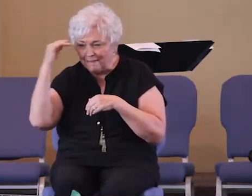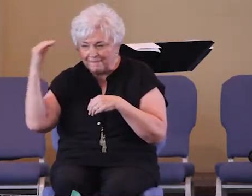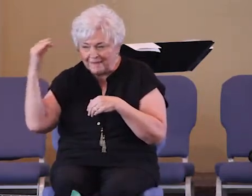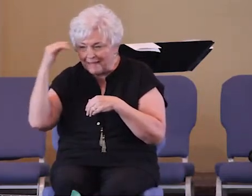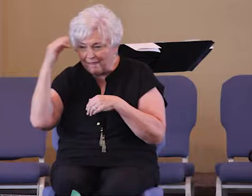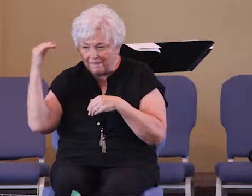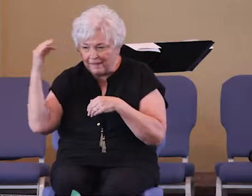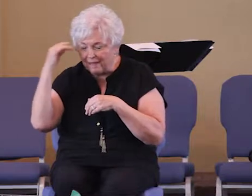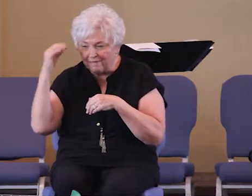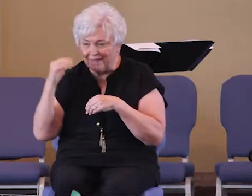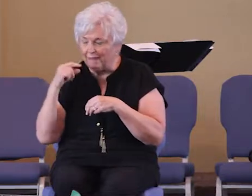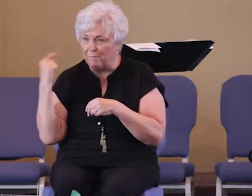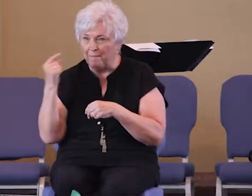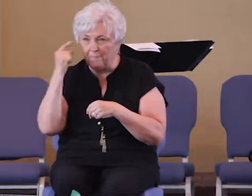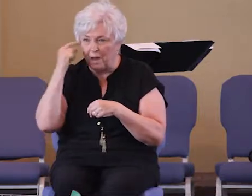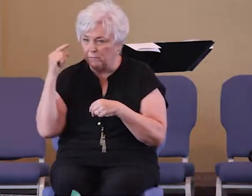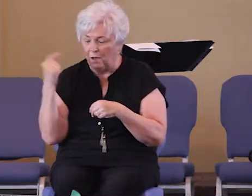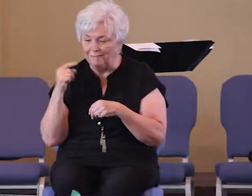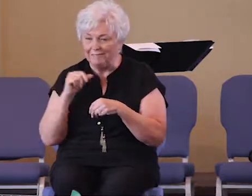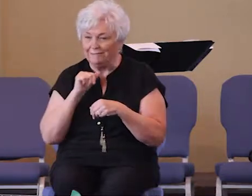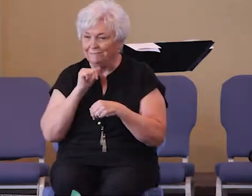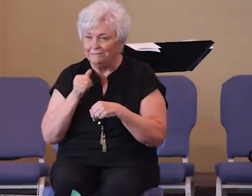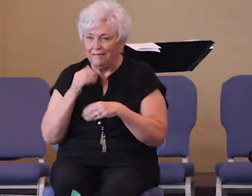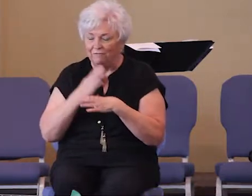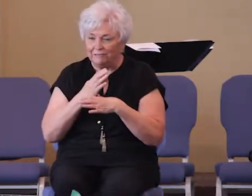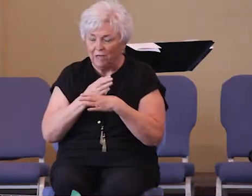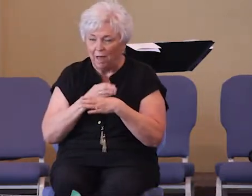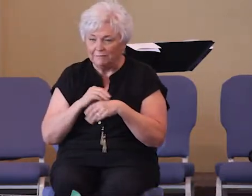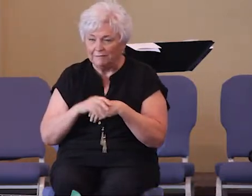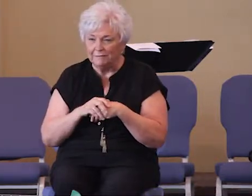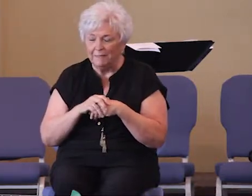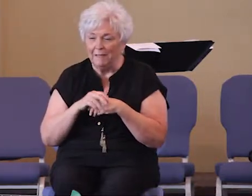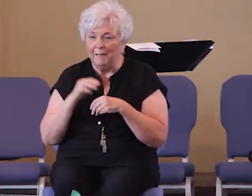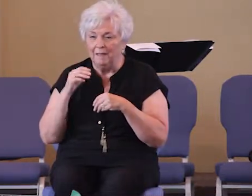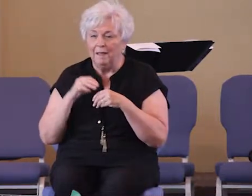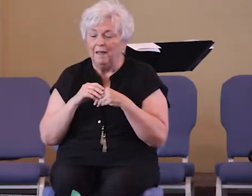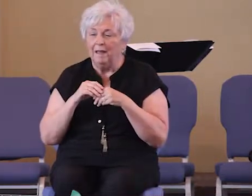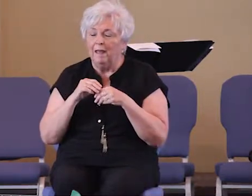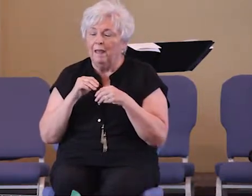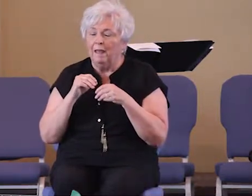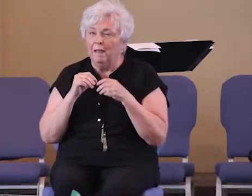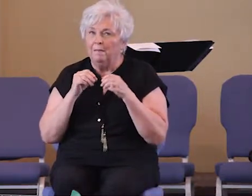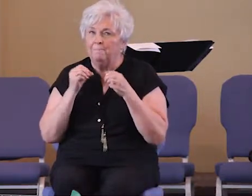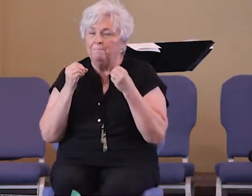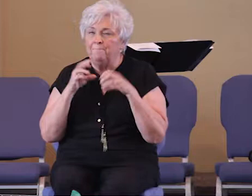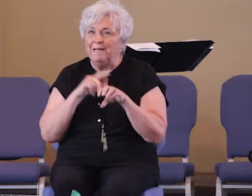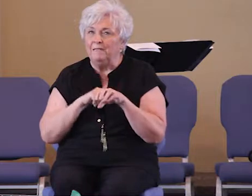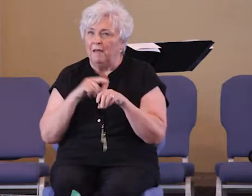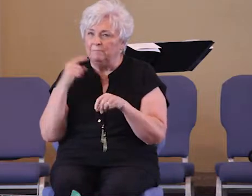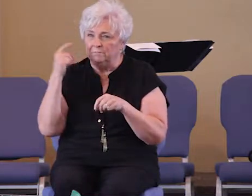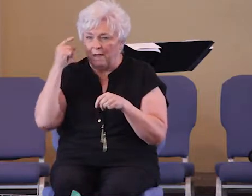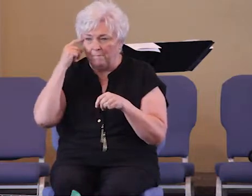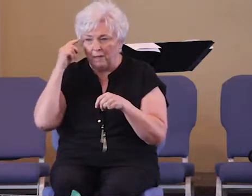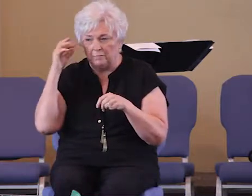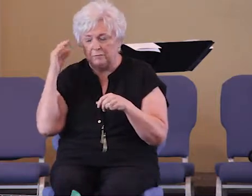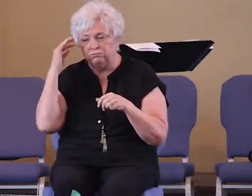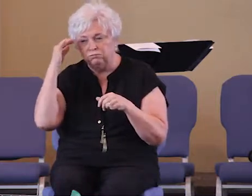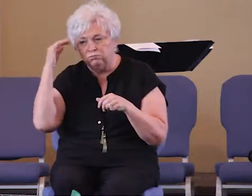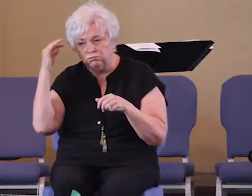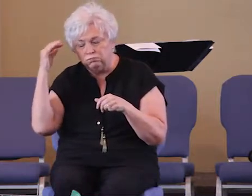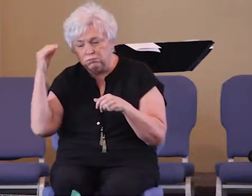gear, sometimes first, sometimes second, sometimes third, sometimes fourth. But it's always going, and I've had to